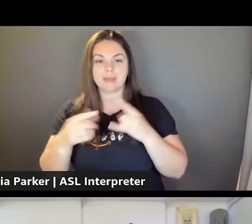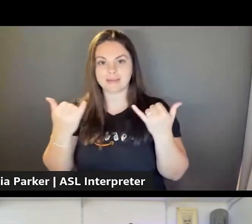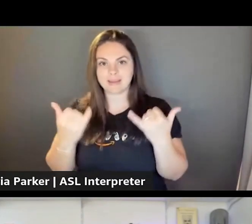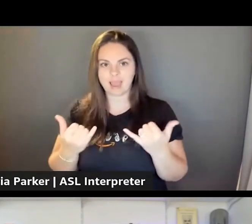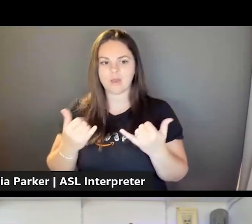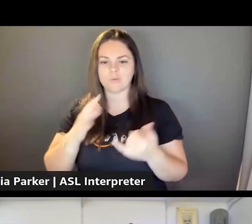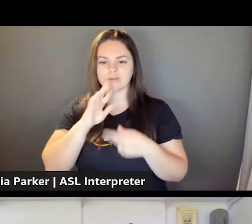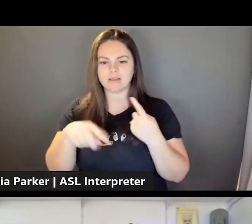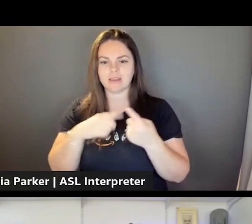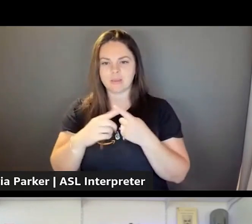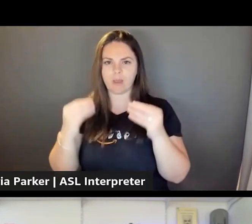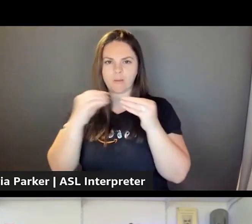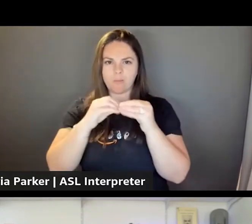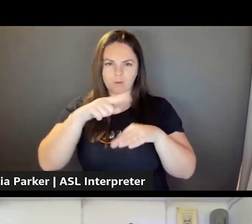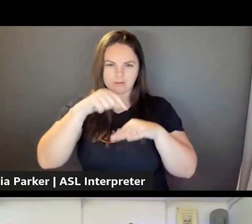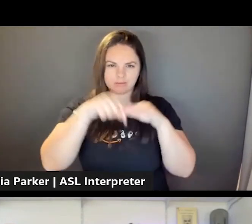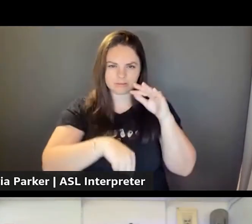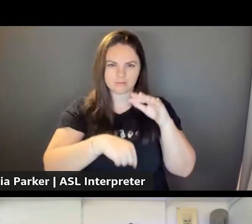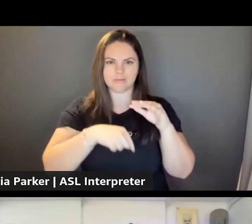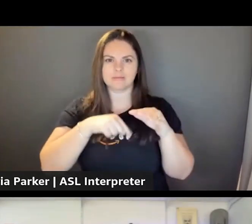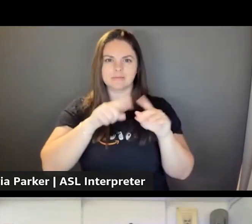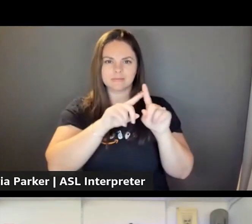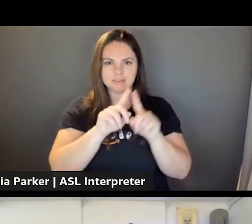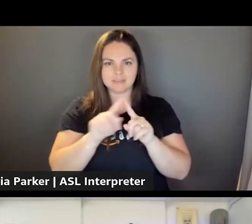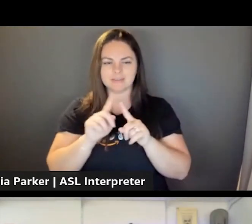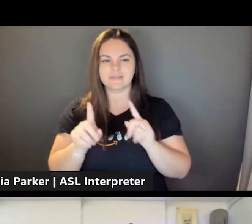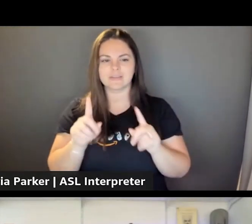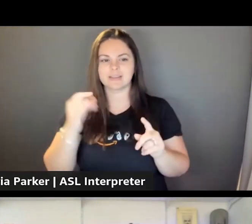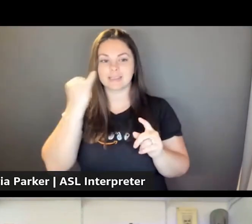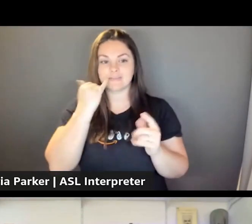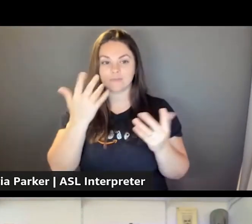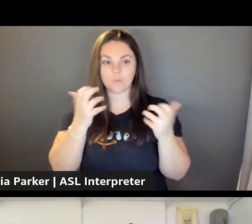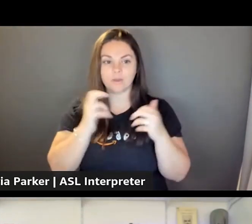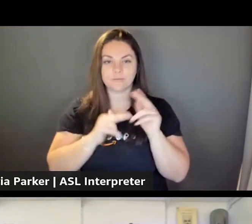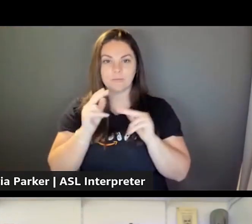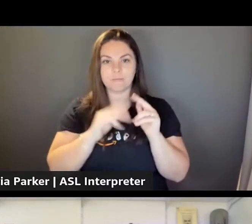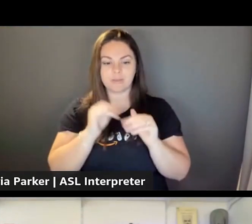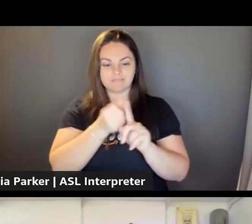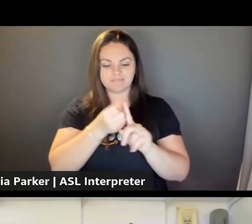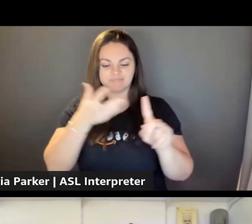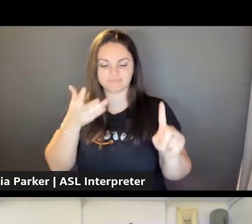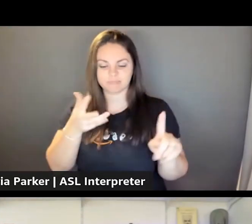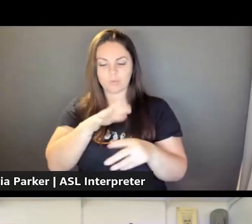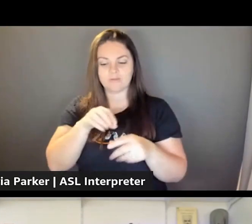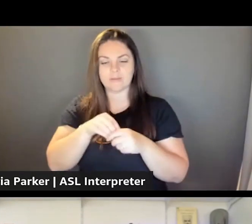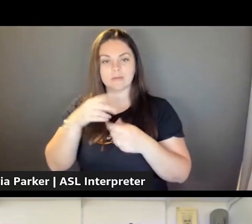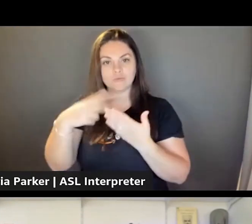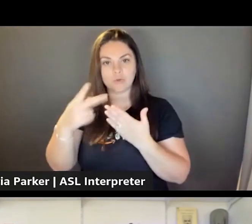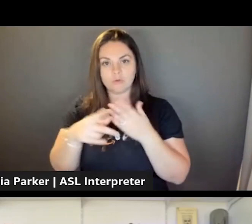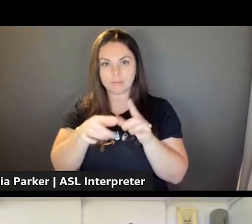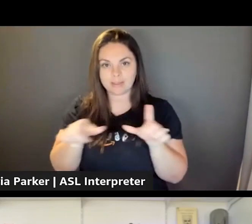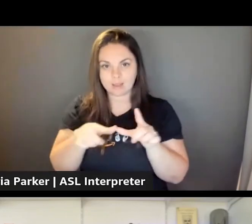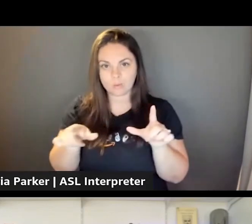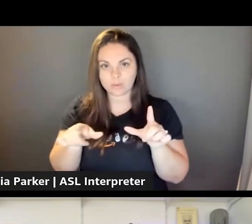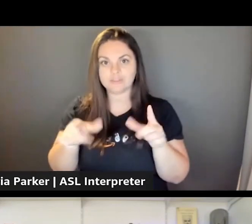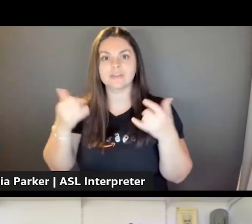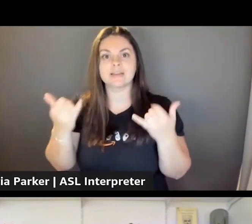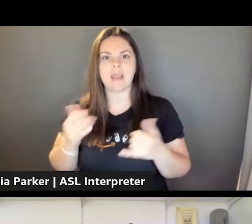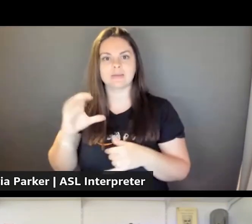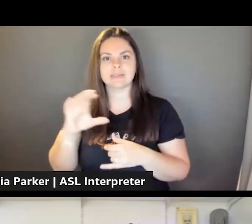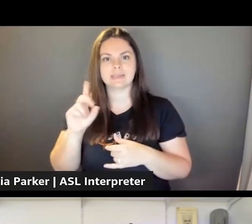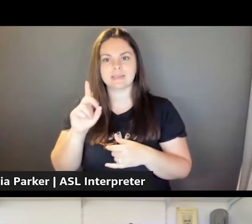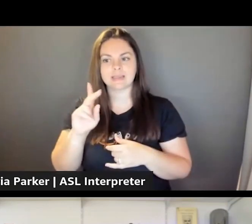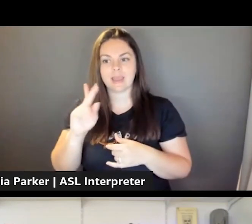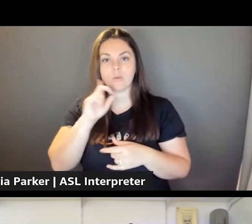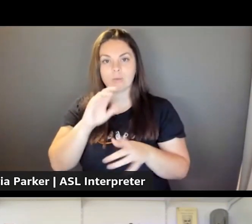But if you want to build that stuff out in a programming language, the CDK allows you to do that same